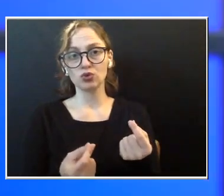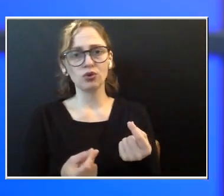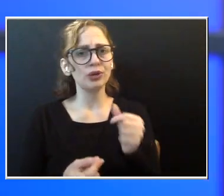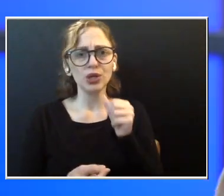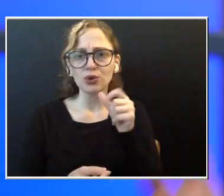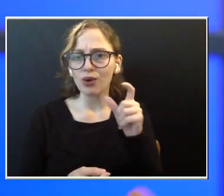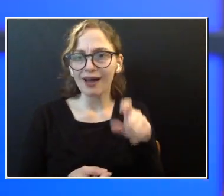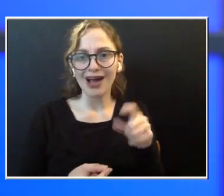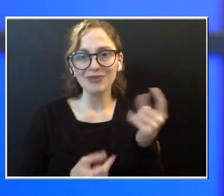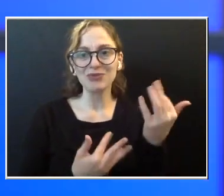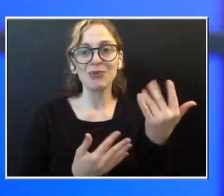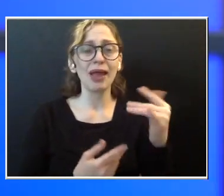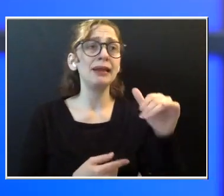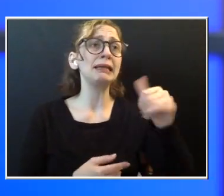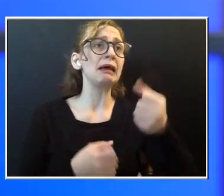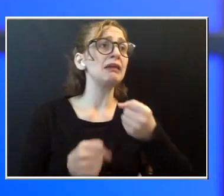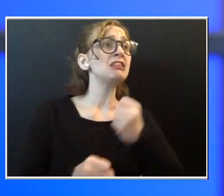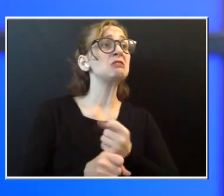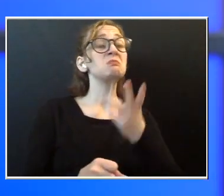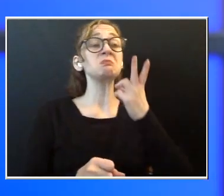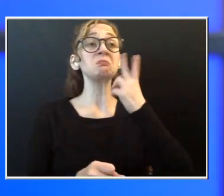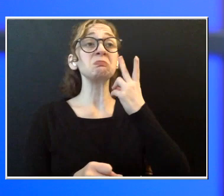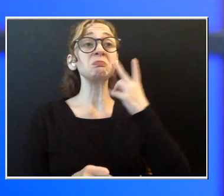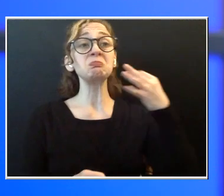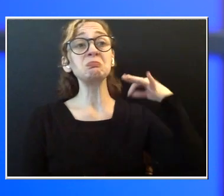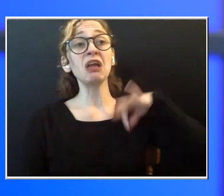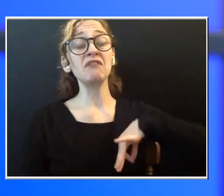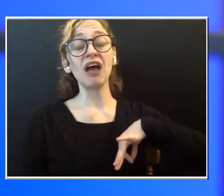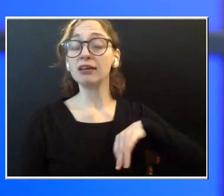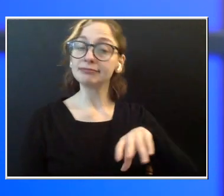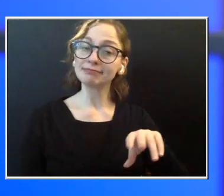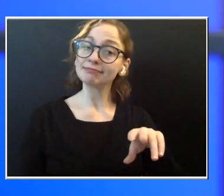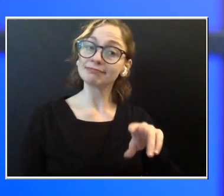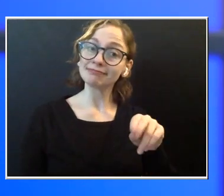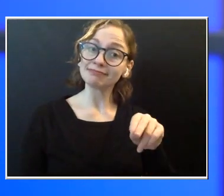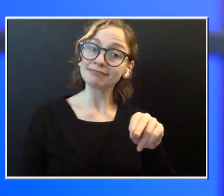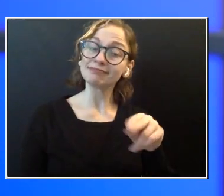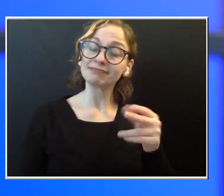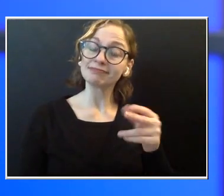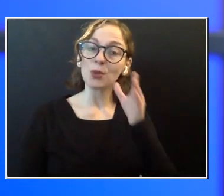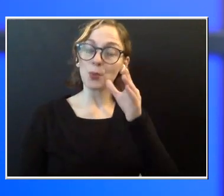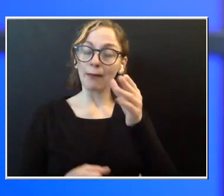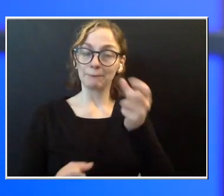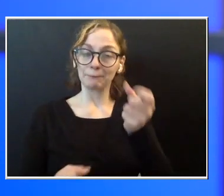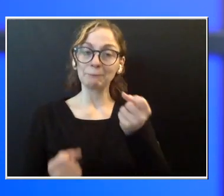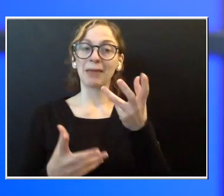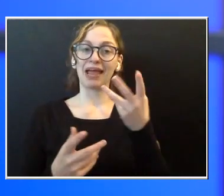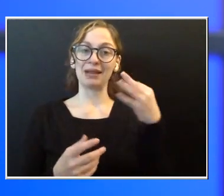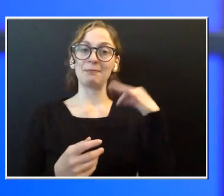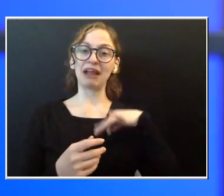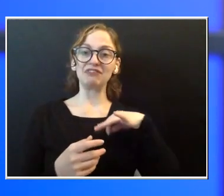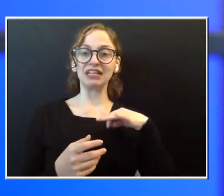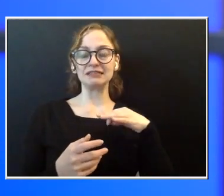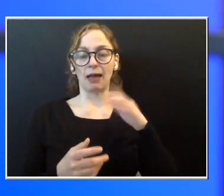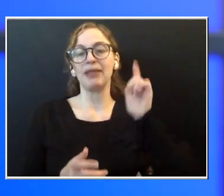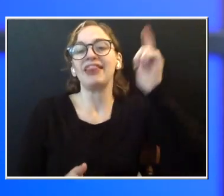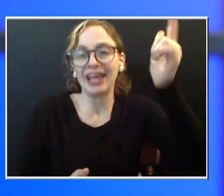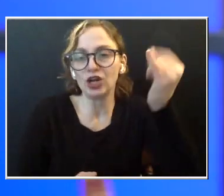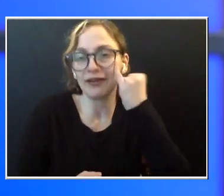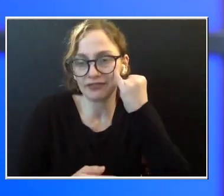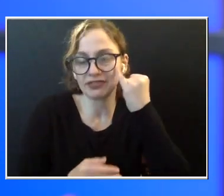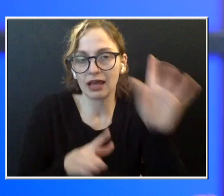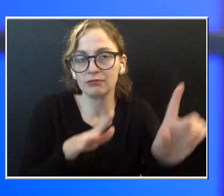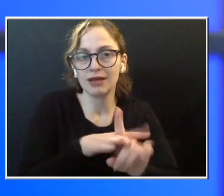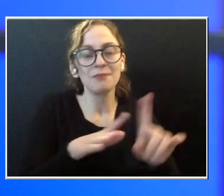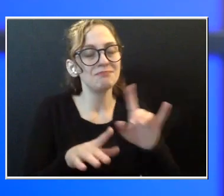to actually get a benefit from there. You will get many more benefits if more is known. But that's